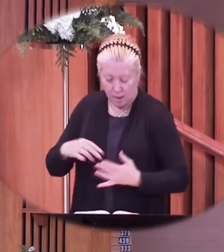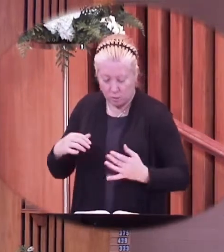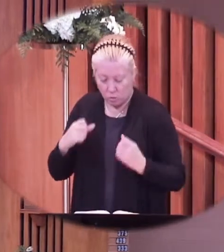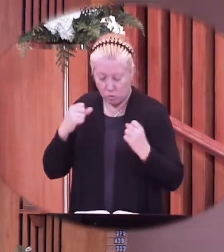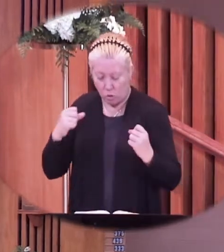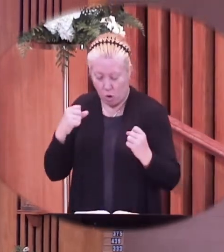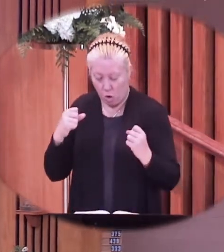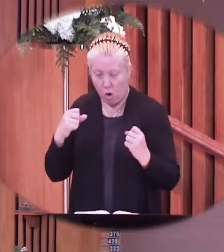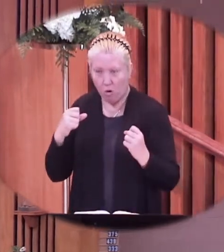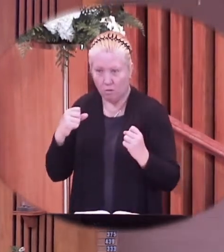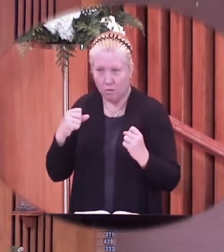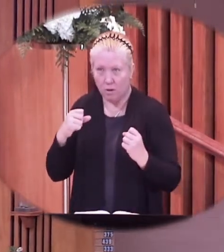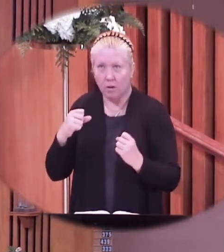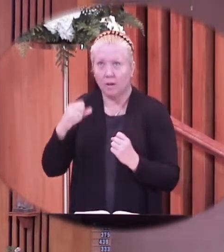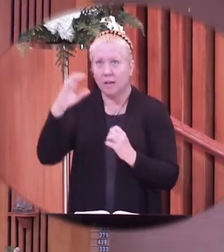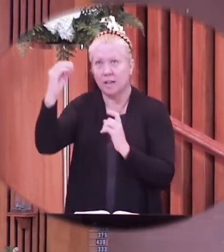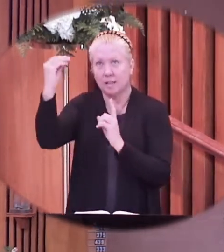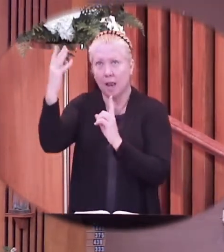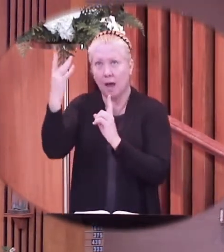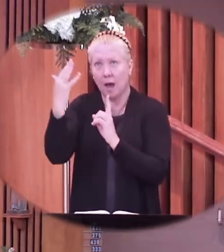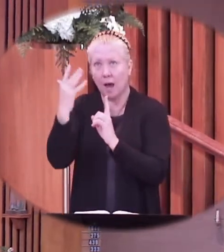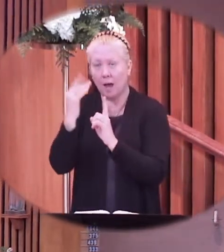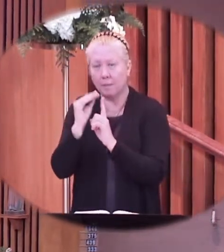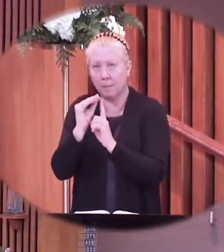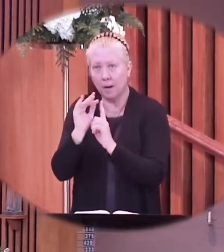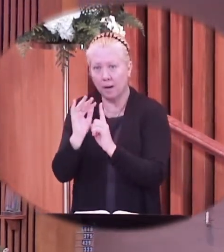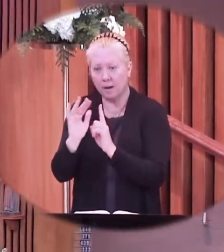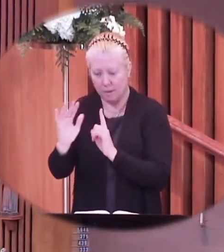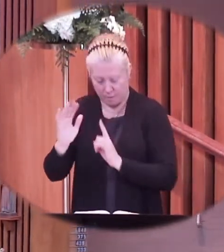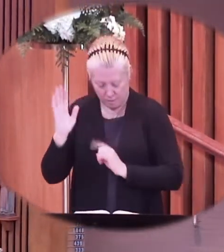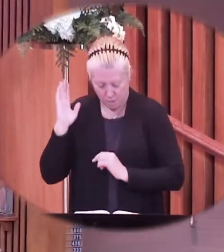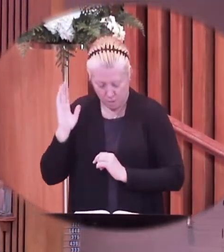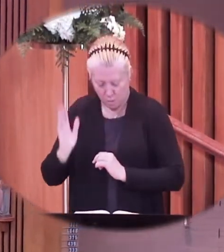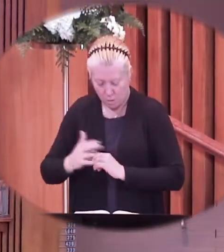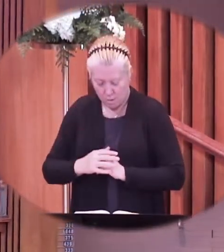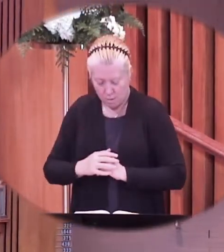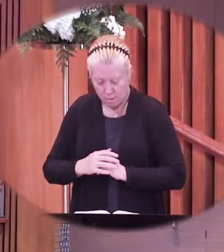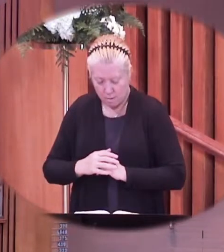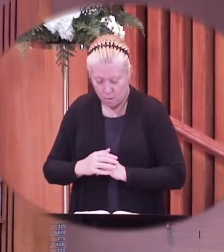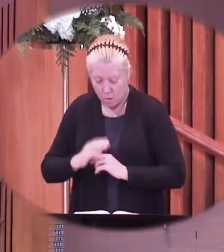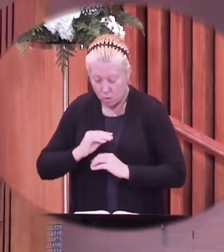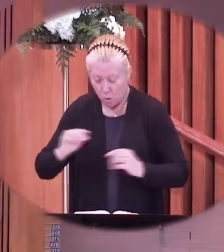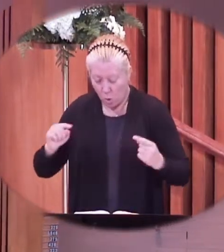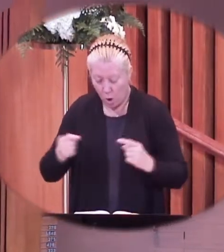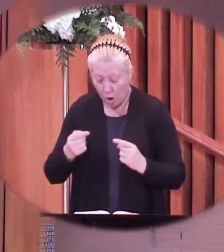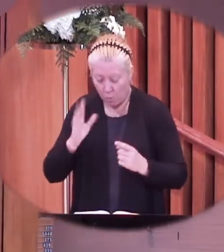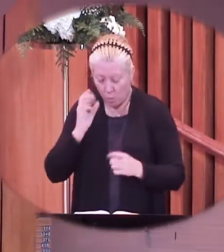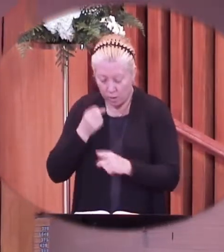Shall come to me, no arrow strike me down.